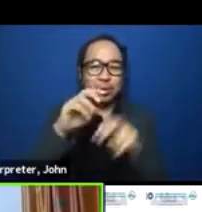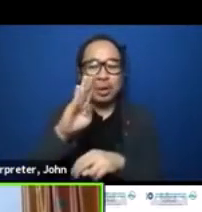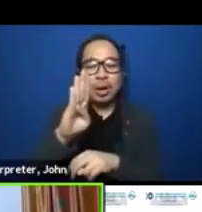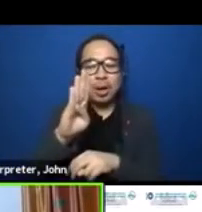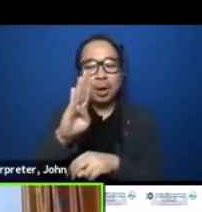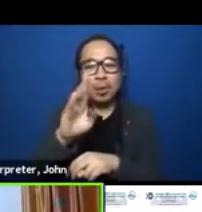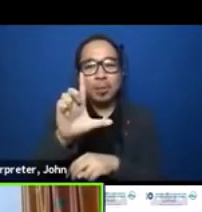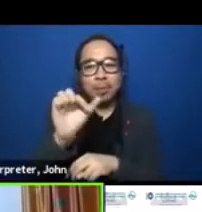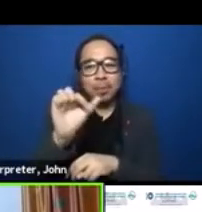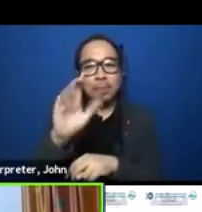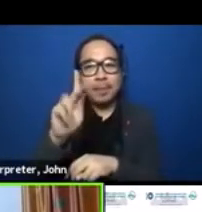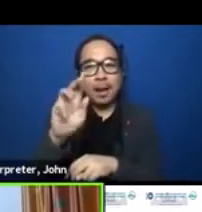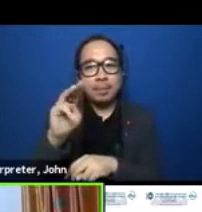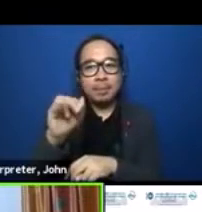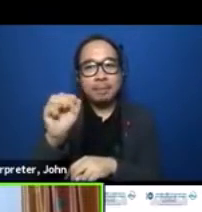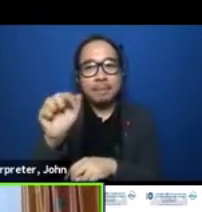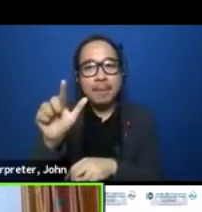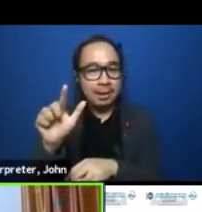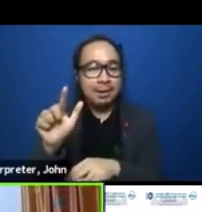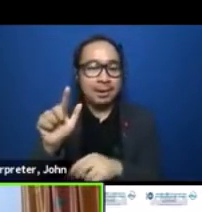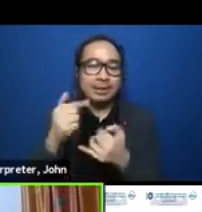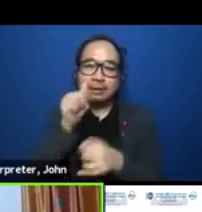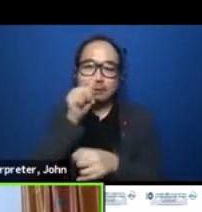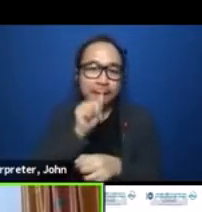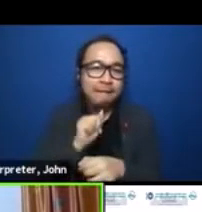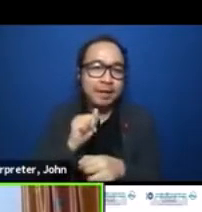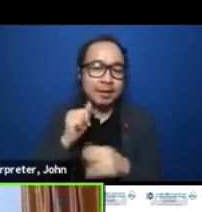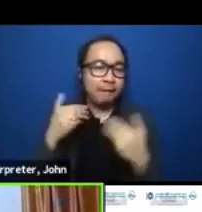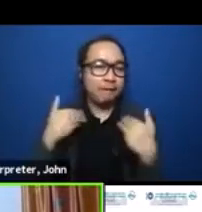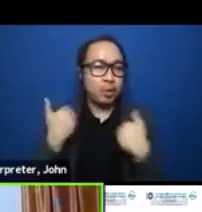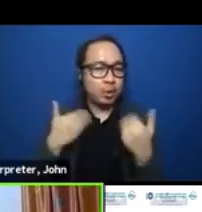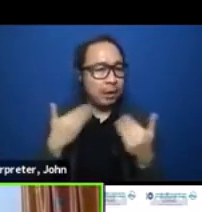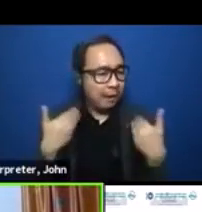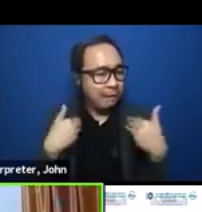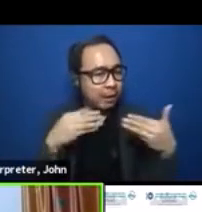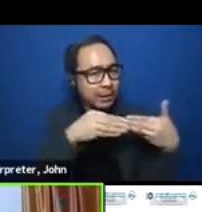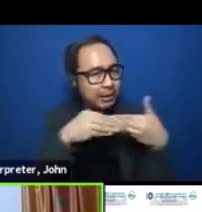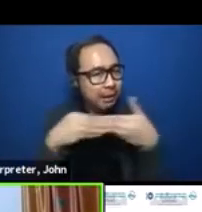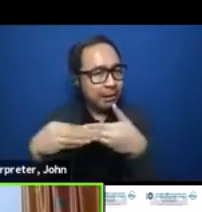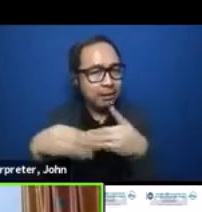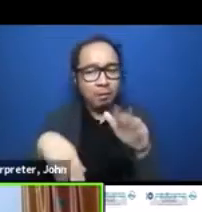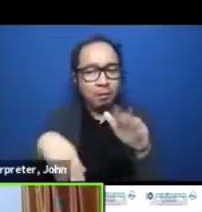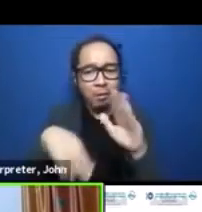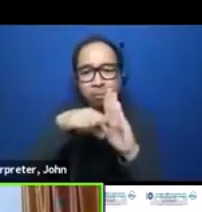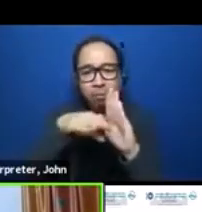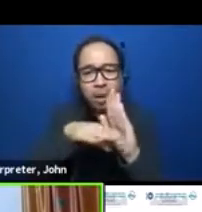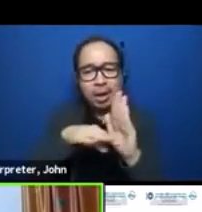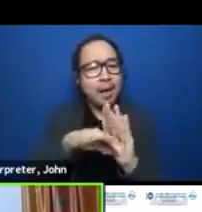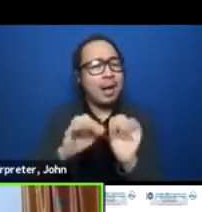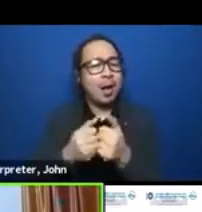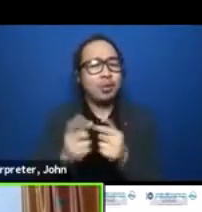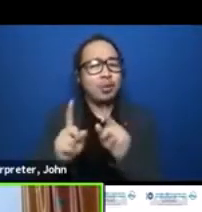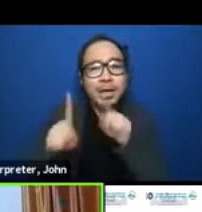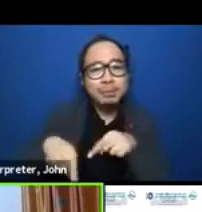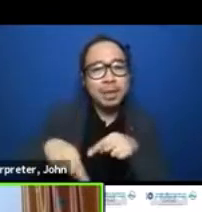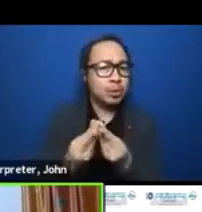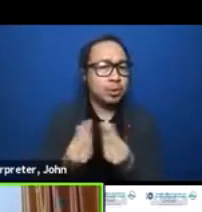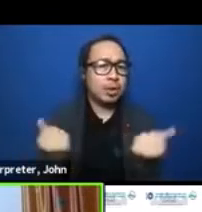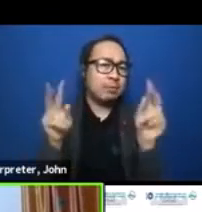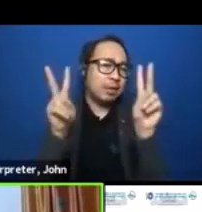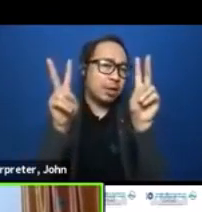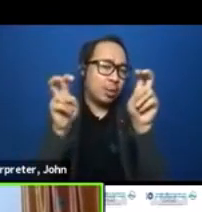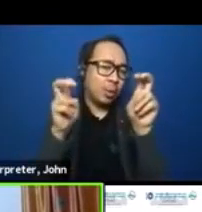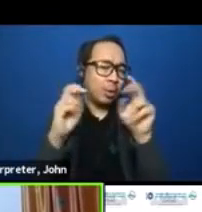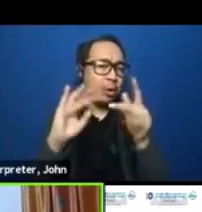occurring amongst the youth. So is there any guideline or process to tackle such types of what we can call